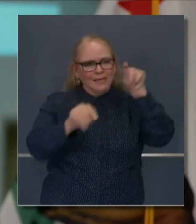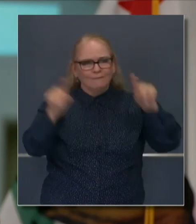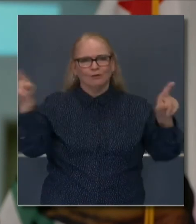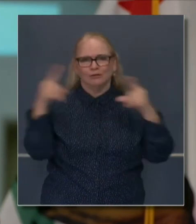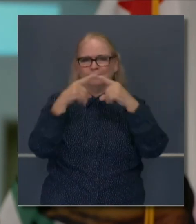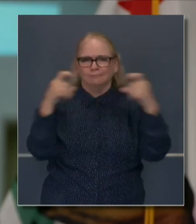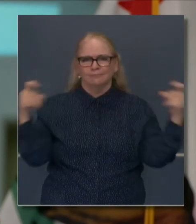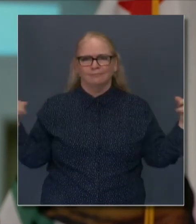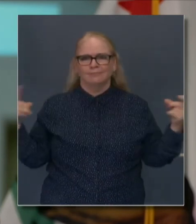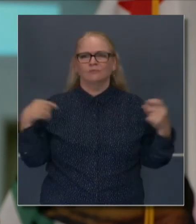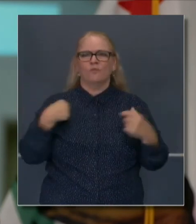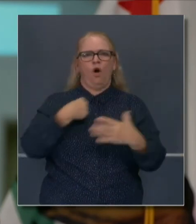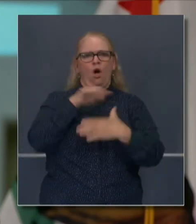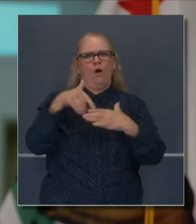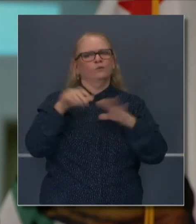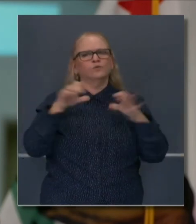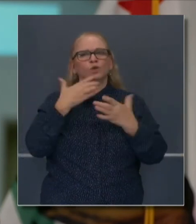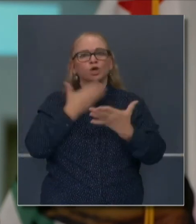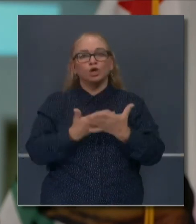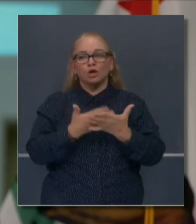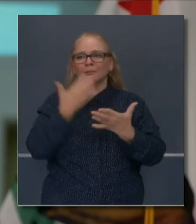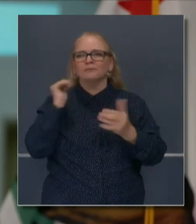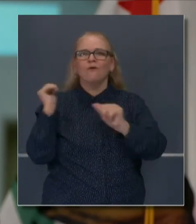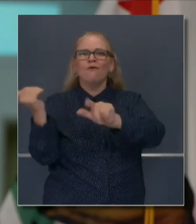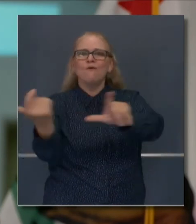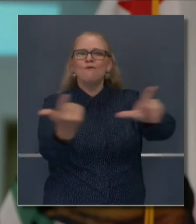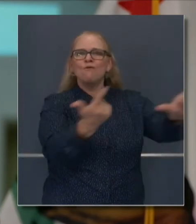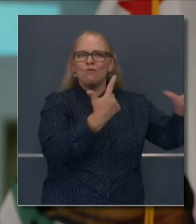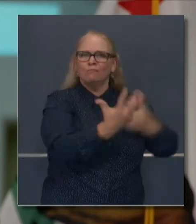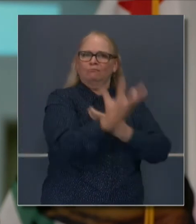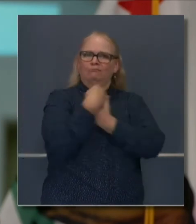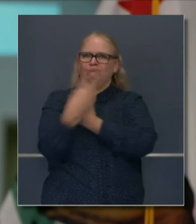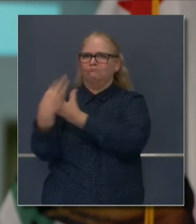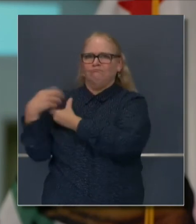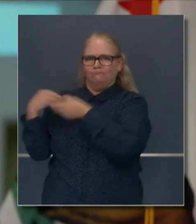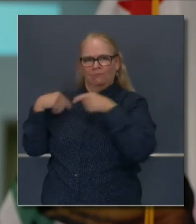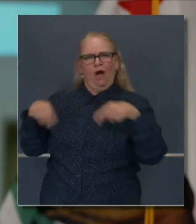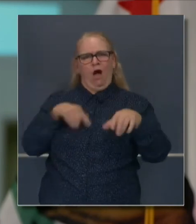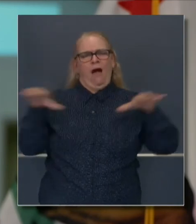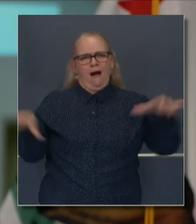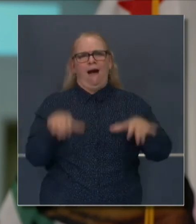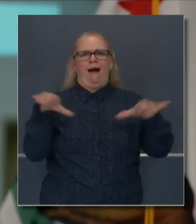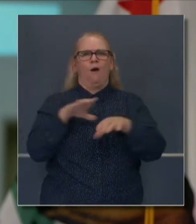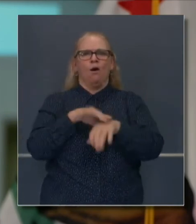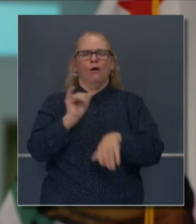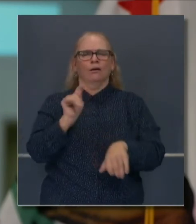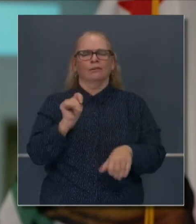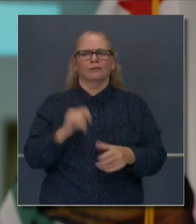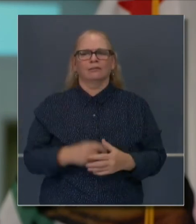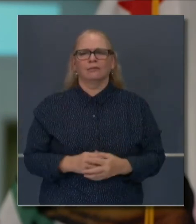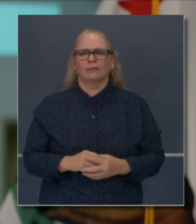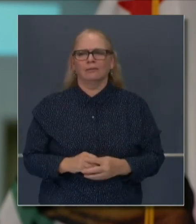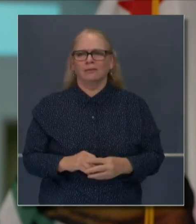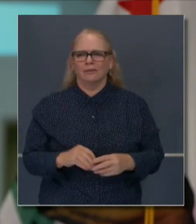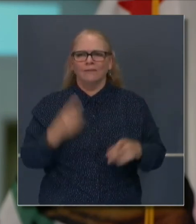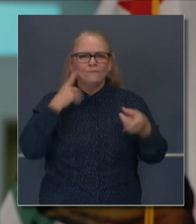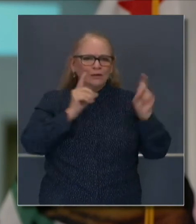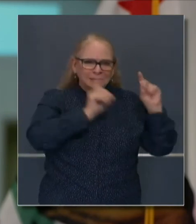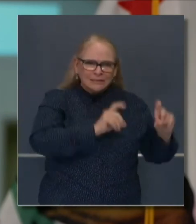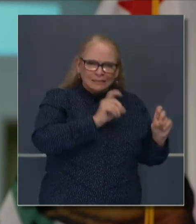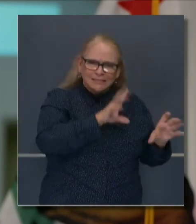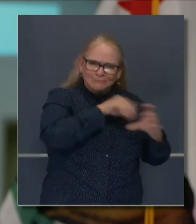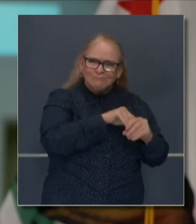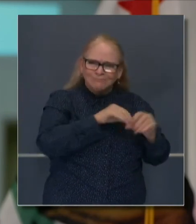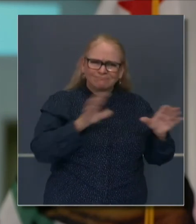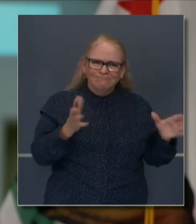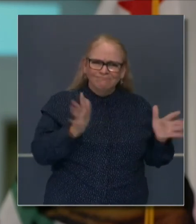off. Leaving communities behind in order to game your testing and your case rates, I don't think is right.